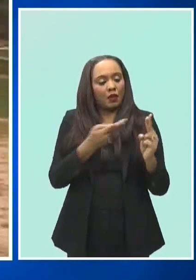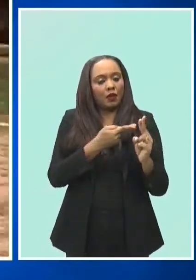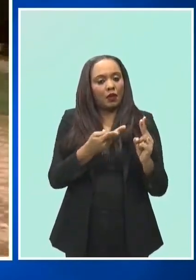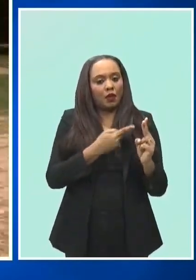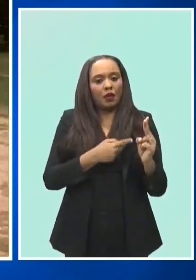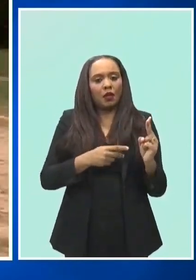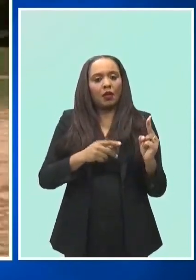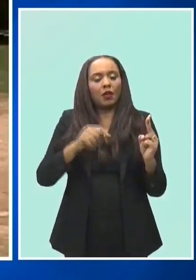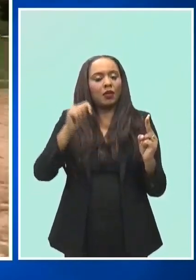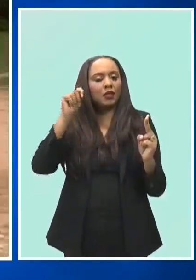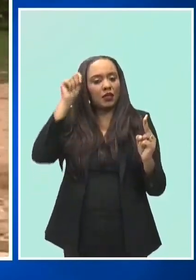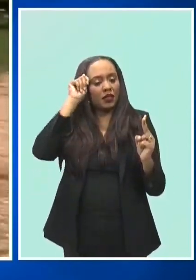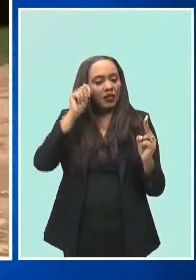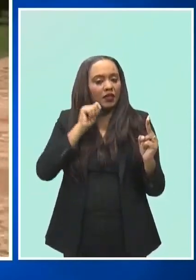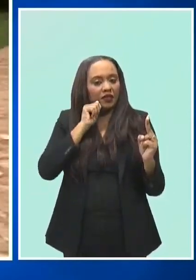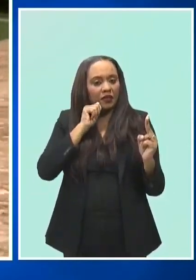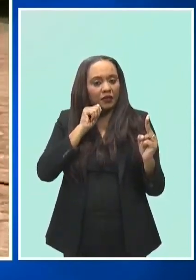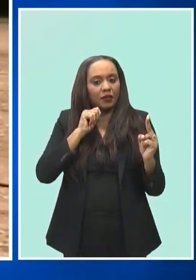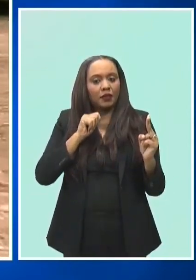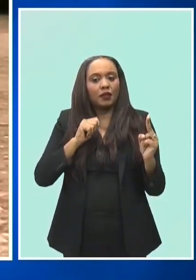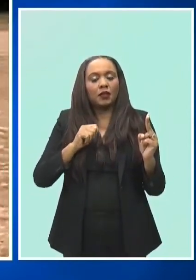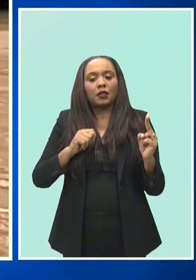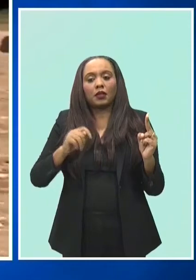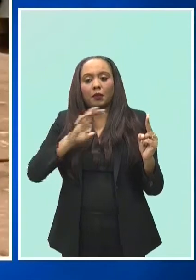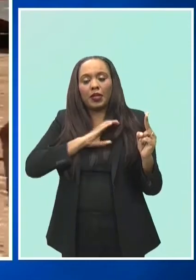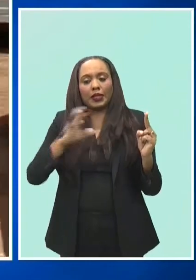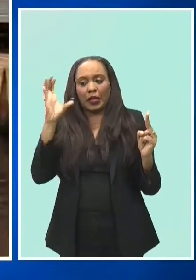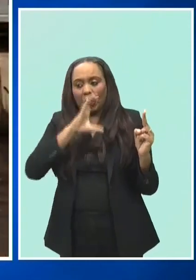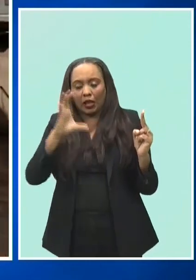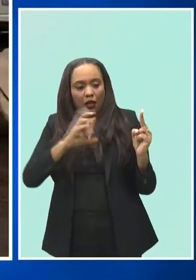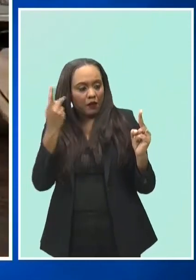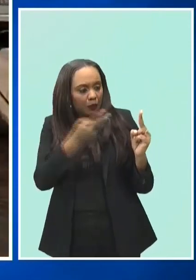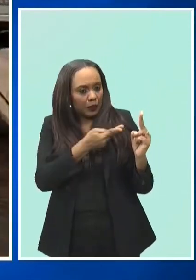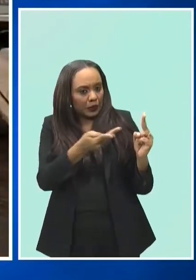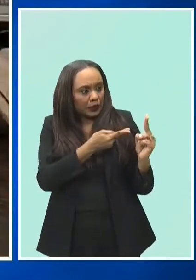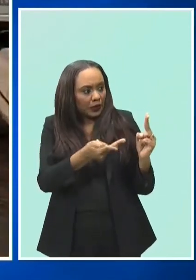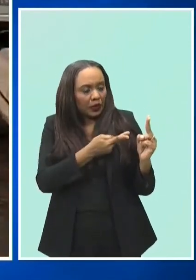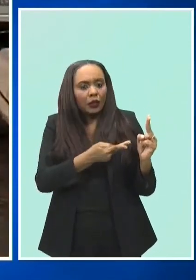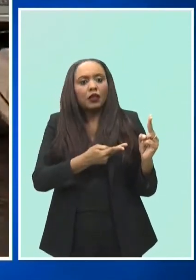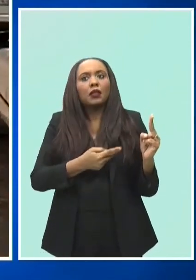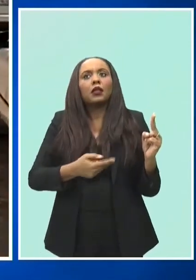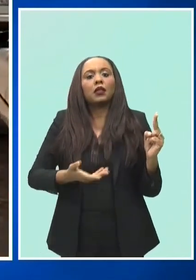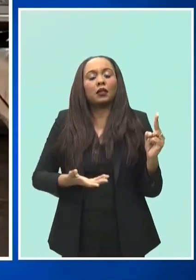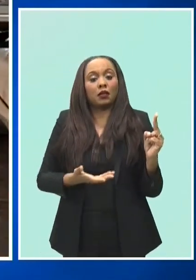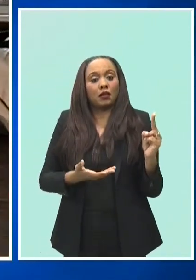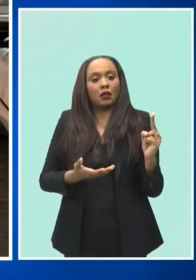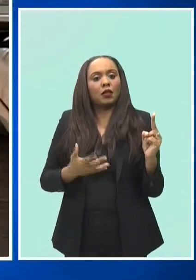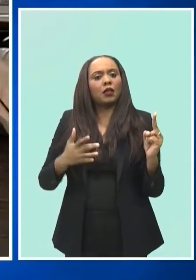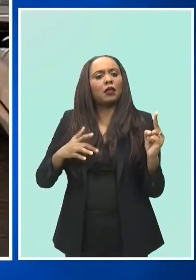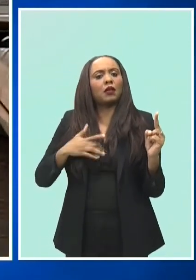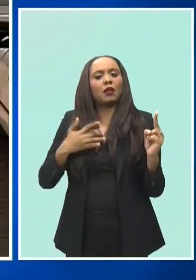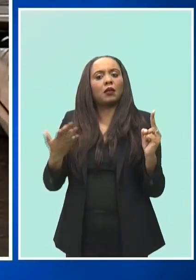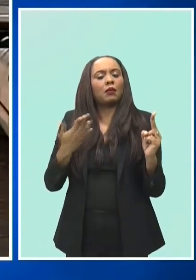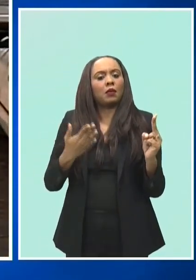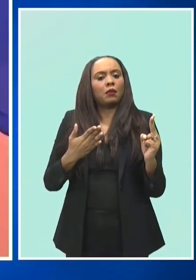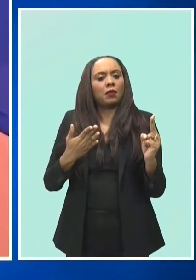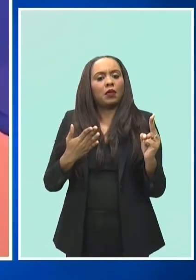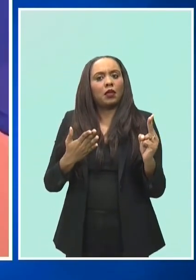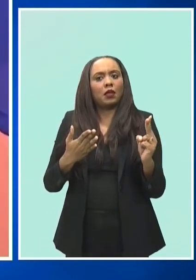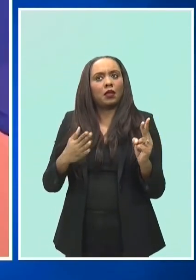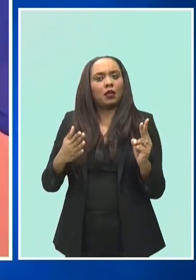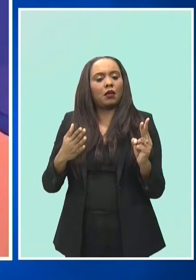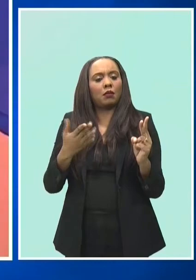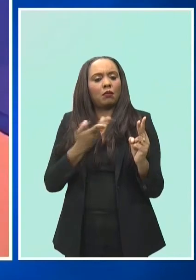of Salvadoran nationality, are being sought in connection with the murders. It is believed that the incident may have been gang-related.